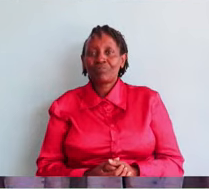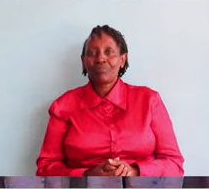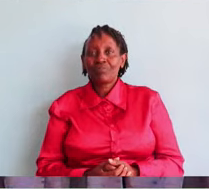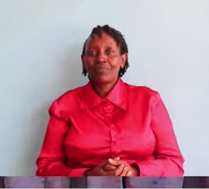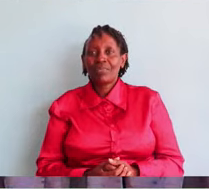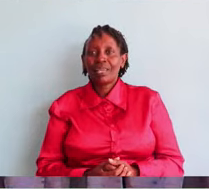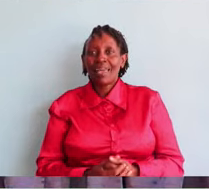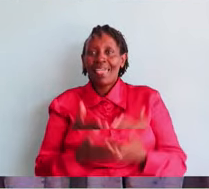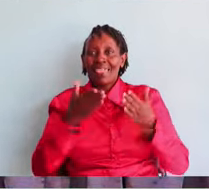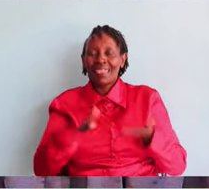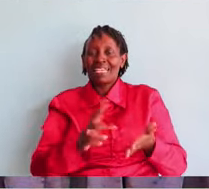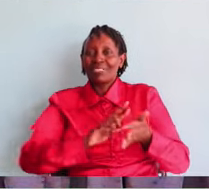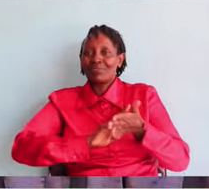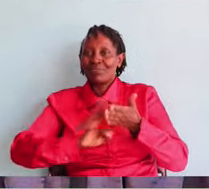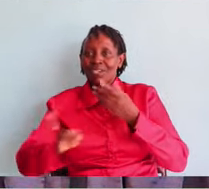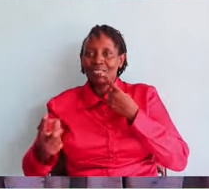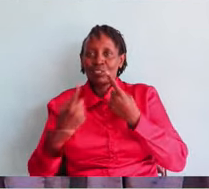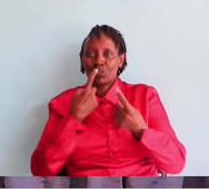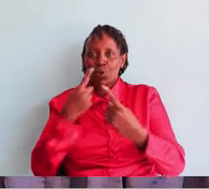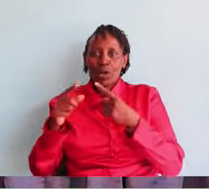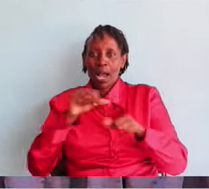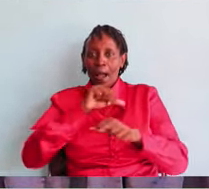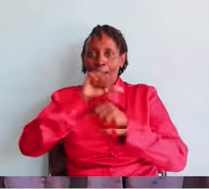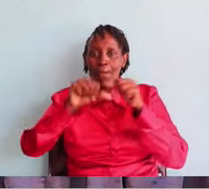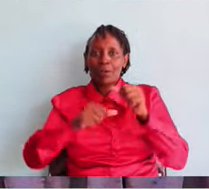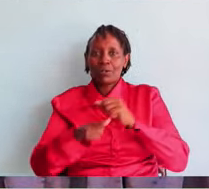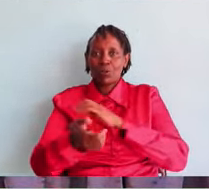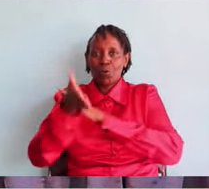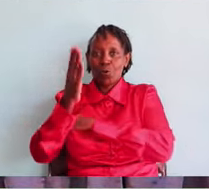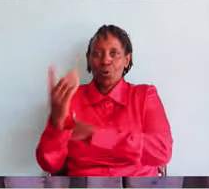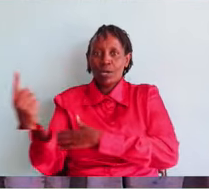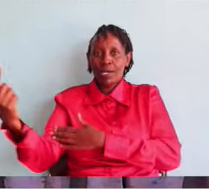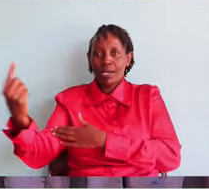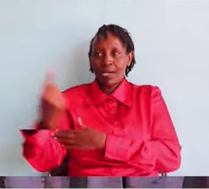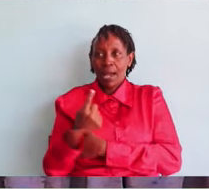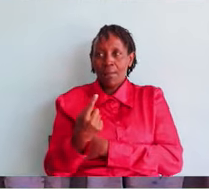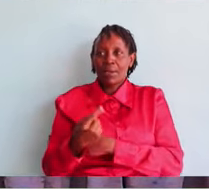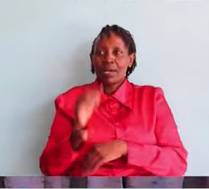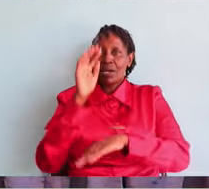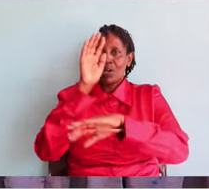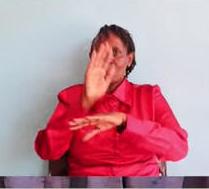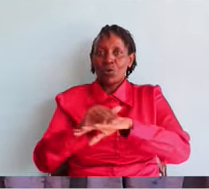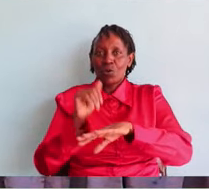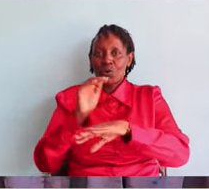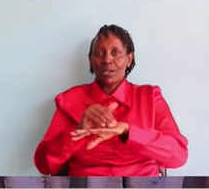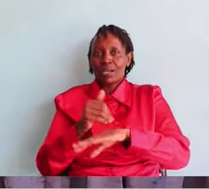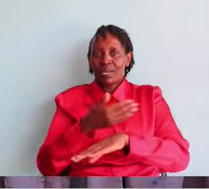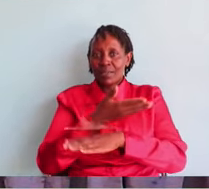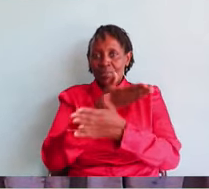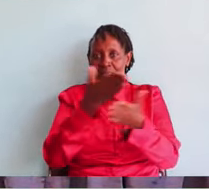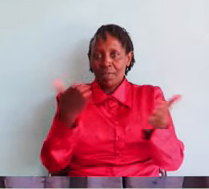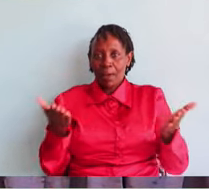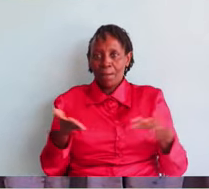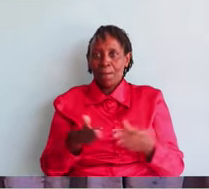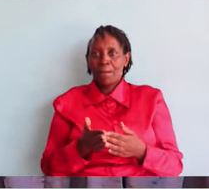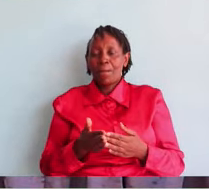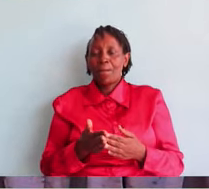And this verse that talks about God coming and calling out to them in the garden in the cool of the